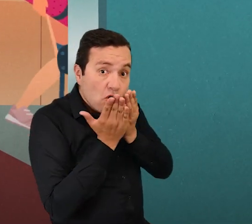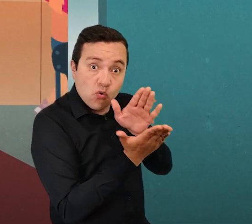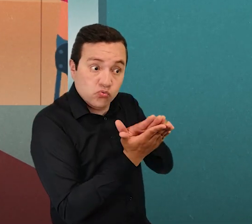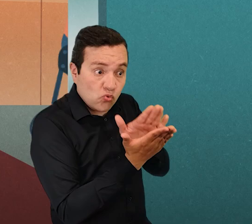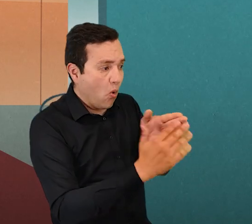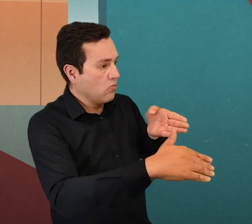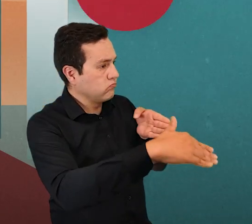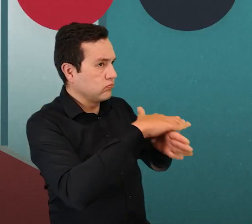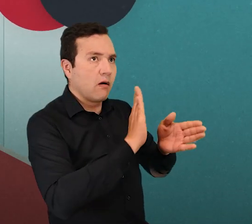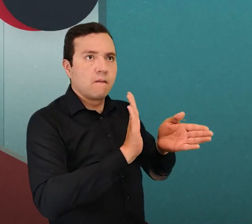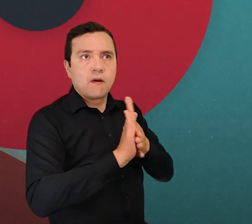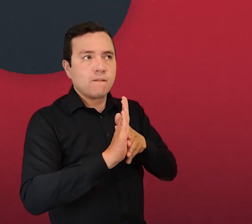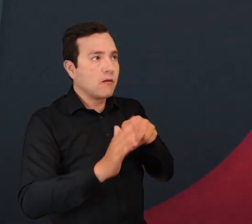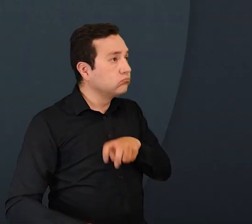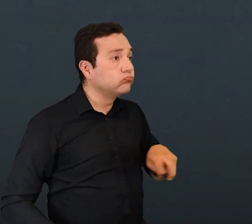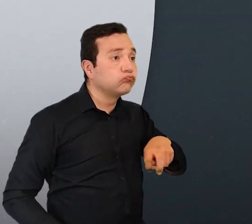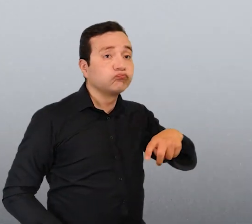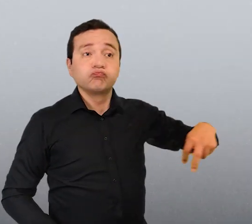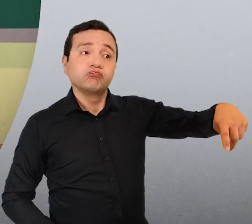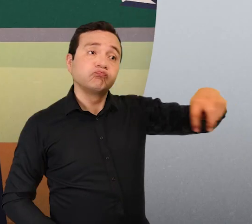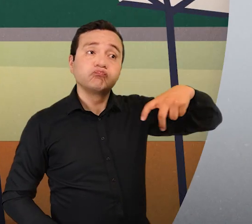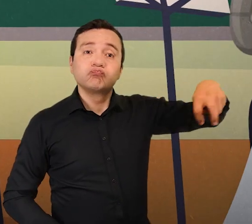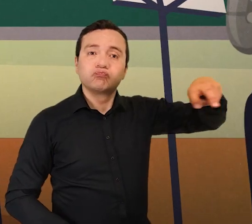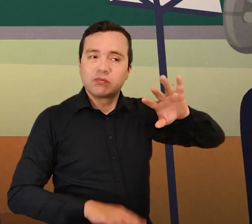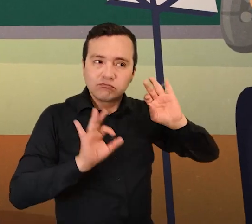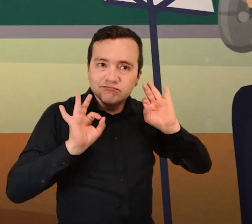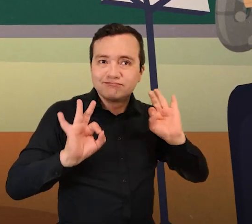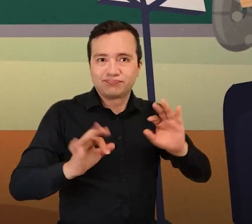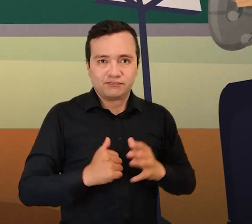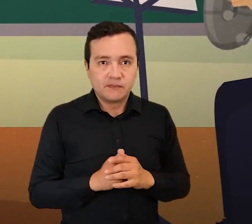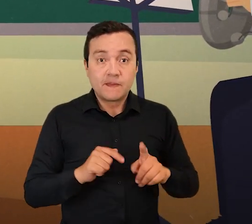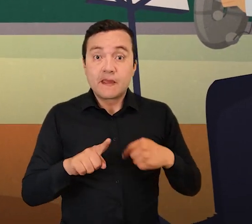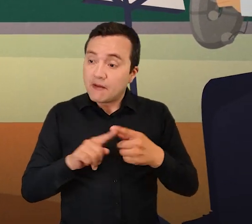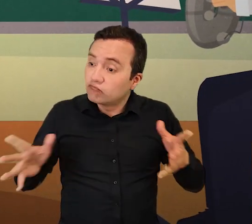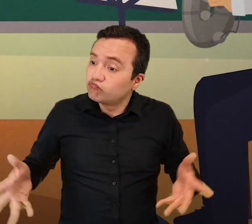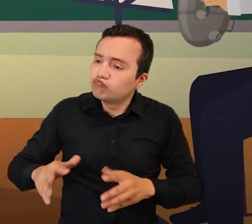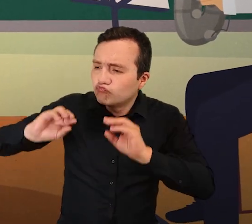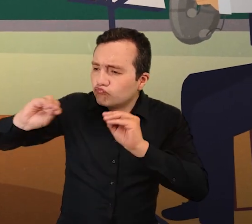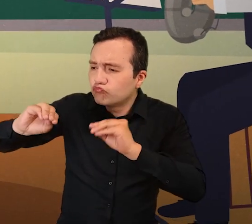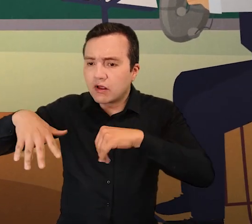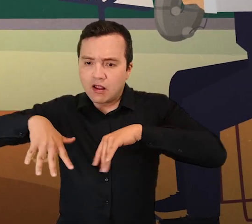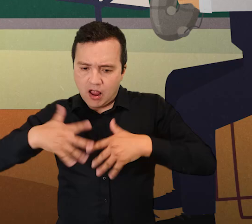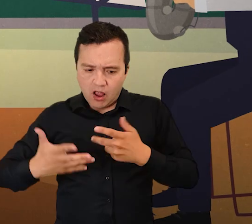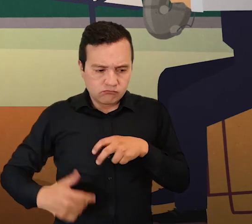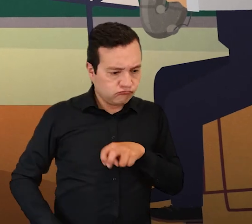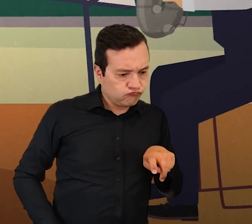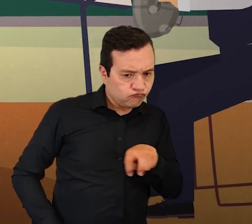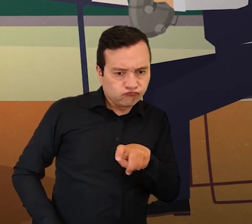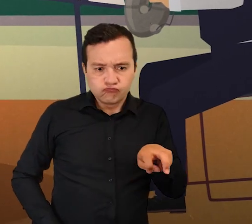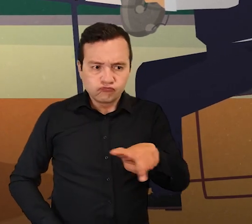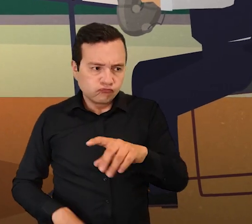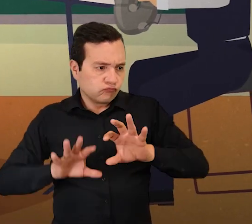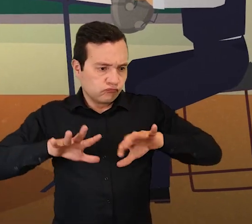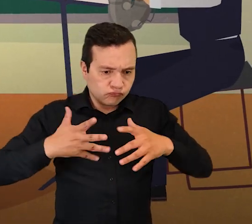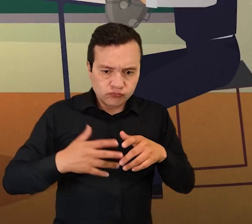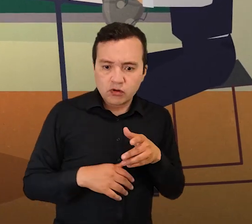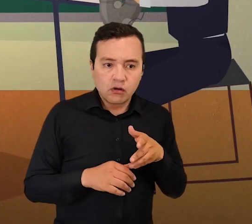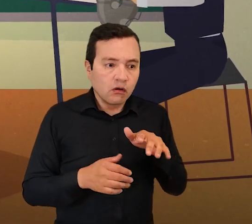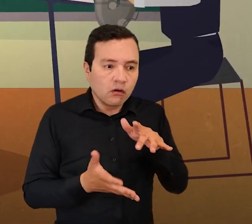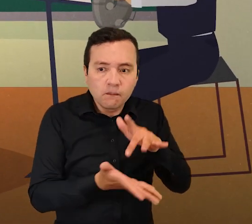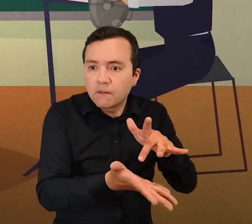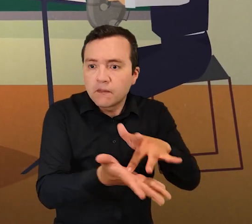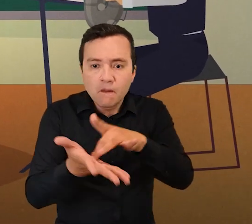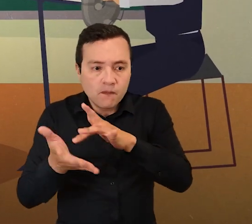of educational institutions. Promote orientation skills, mobility, and life skills, as well